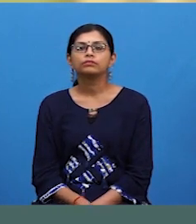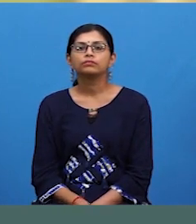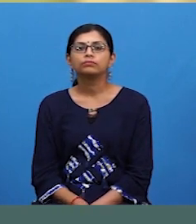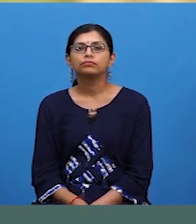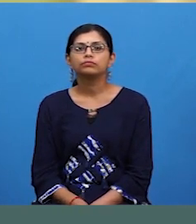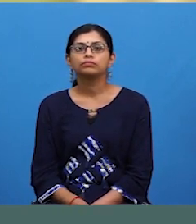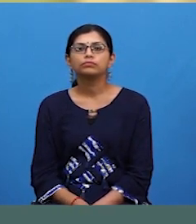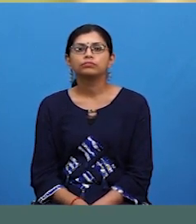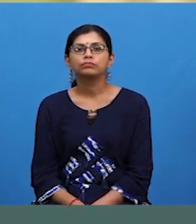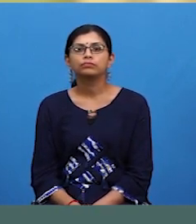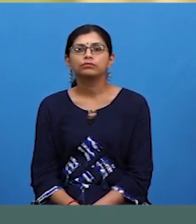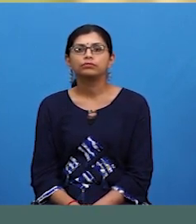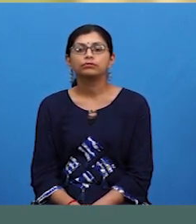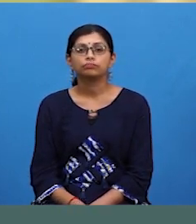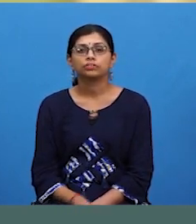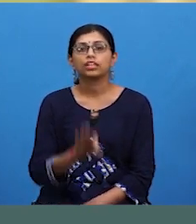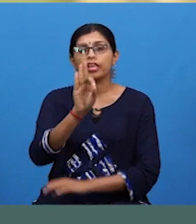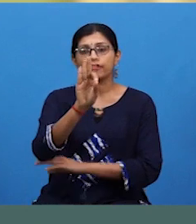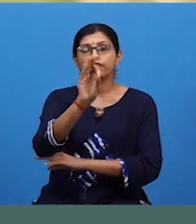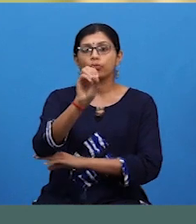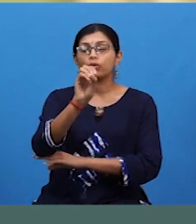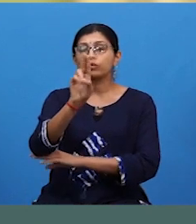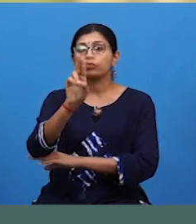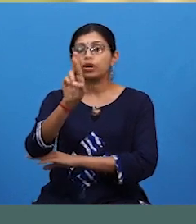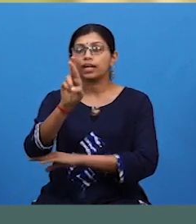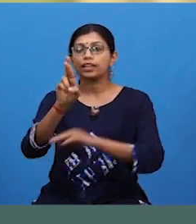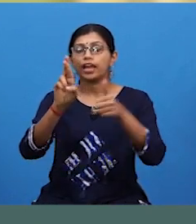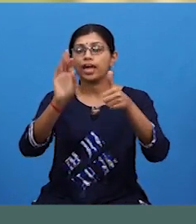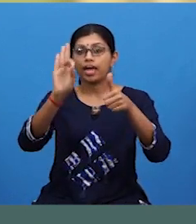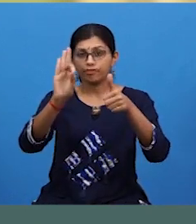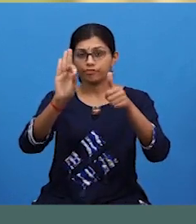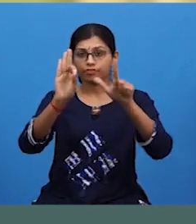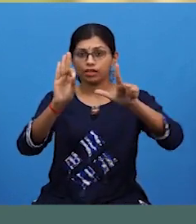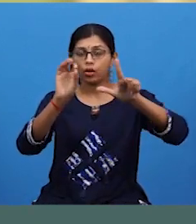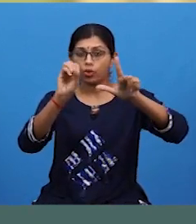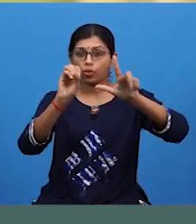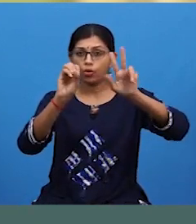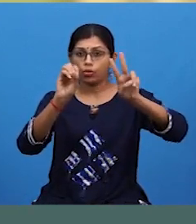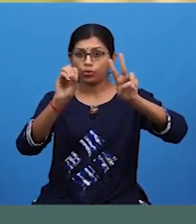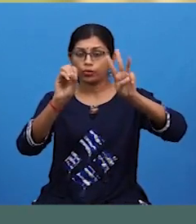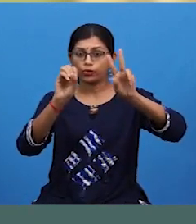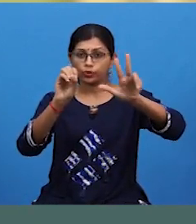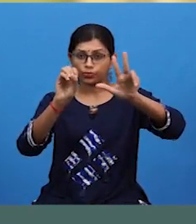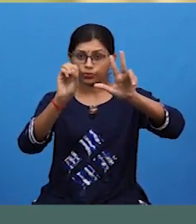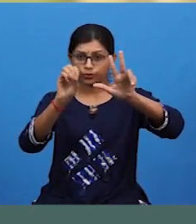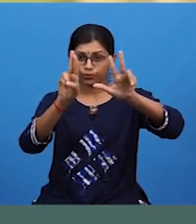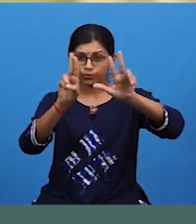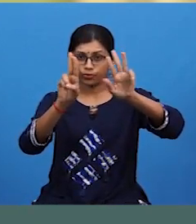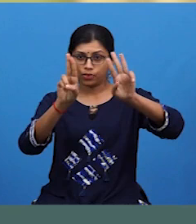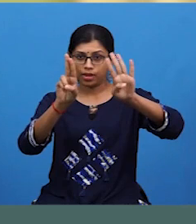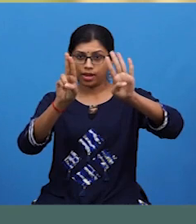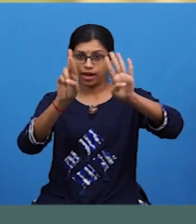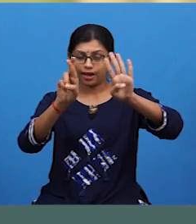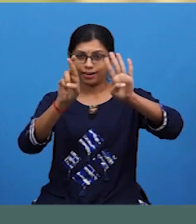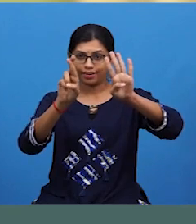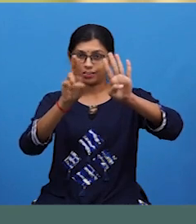see that there are only 4 letters in 4, just like the number itself. What a coincidence,